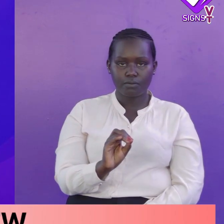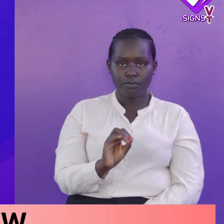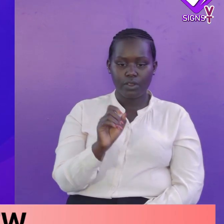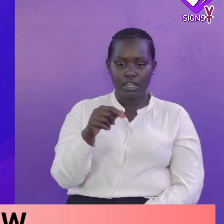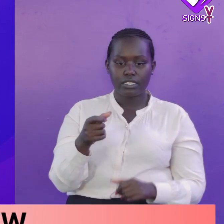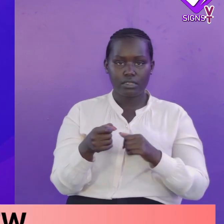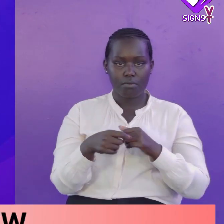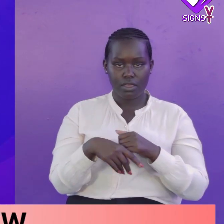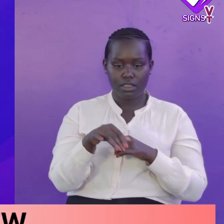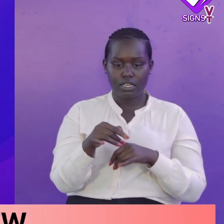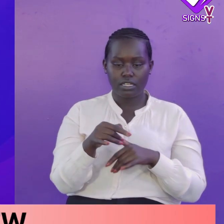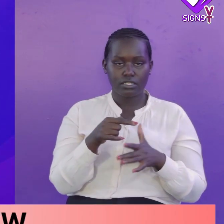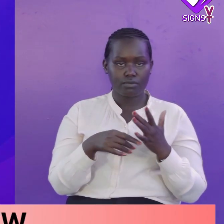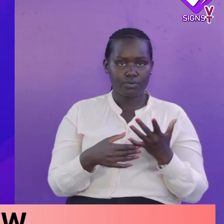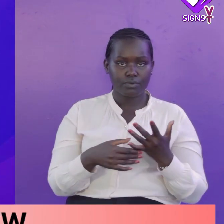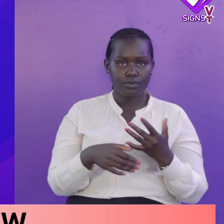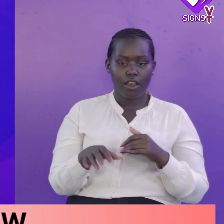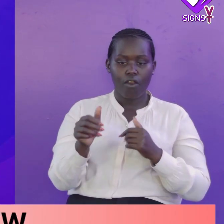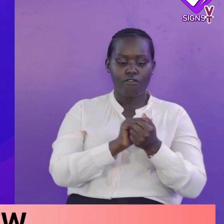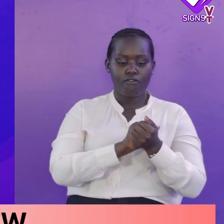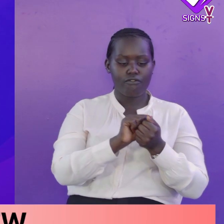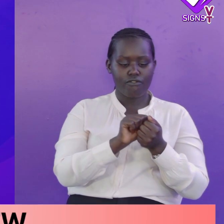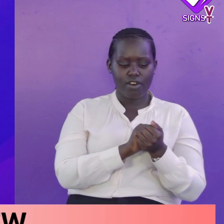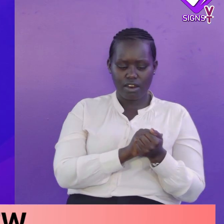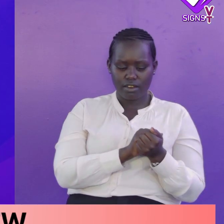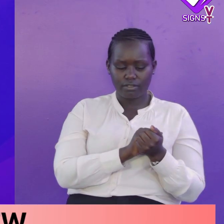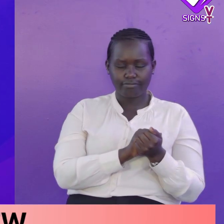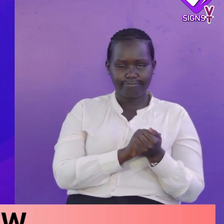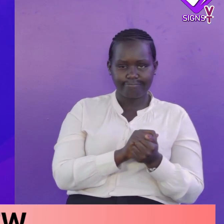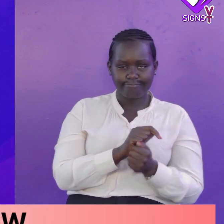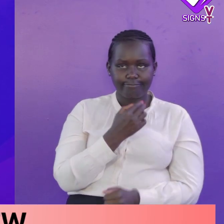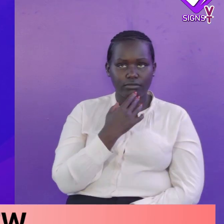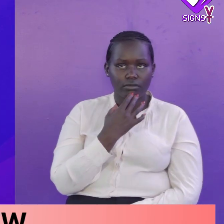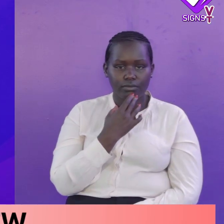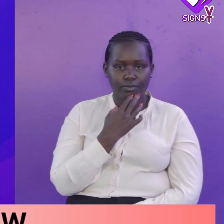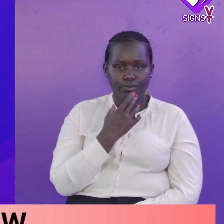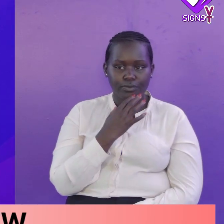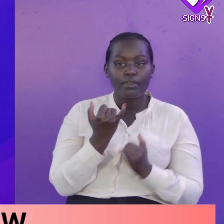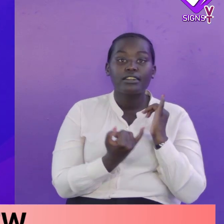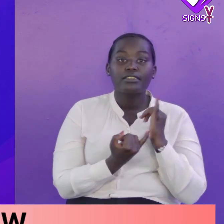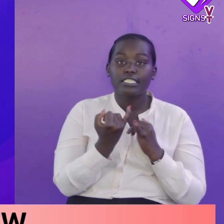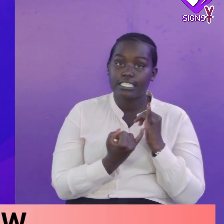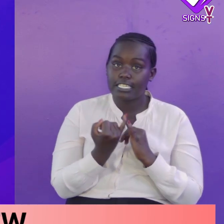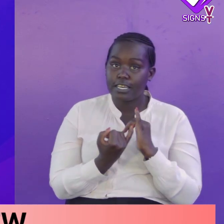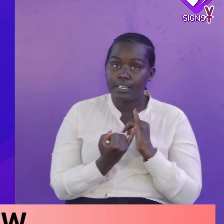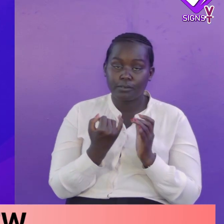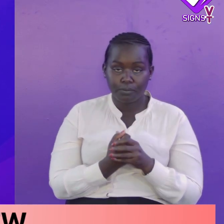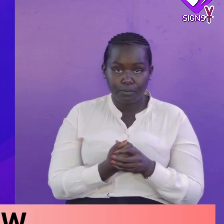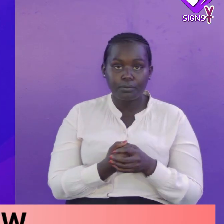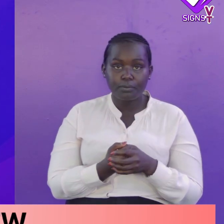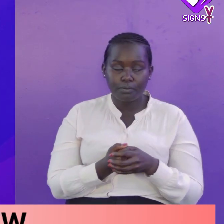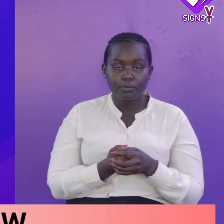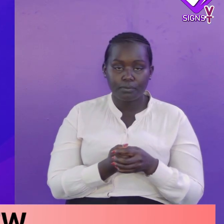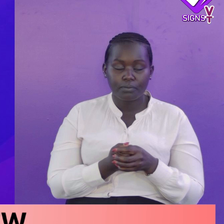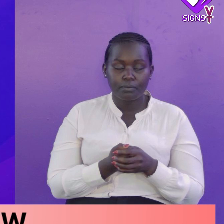this month, that will be on Friday. Friday. Yeah? Saturday, because 21st will be Monday.